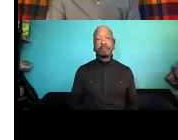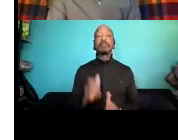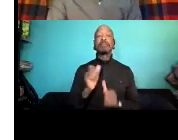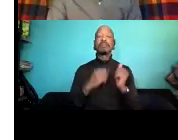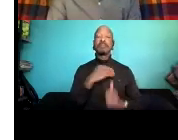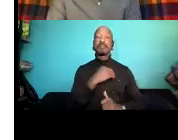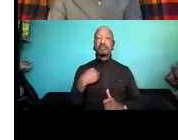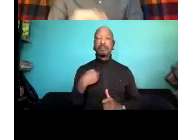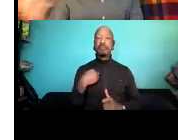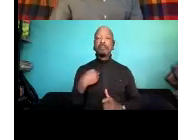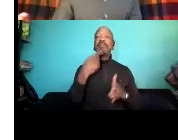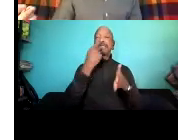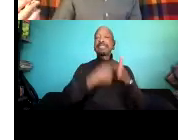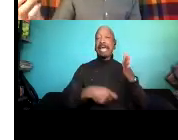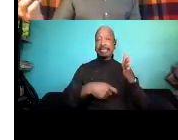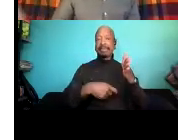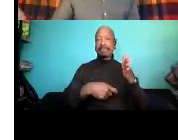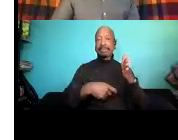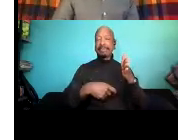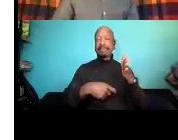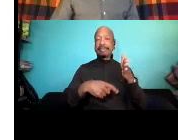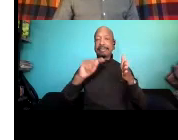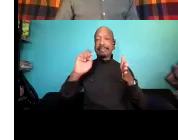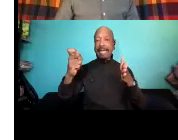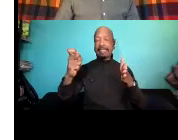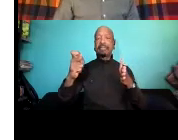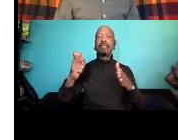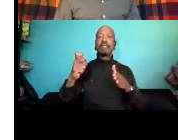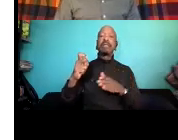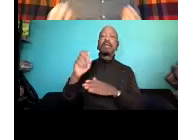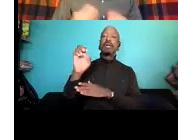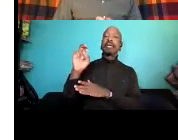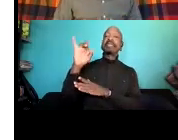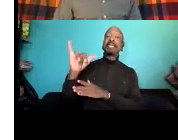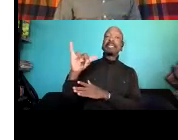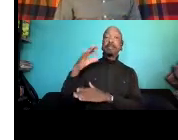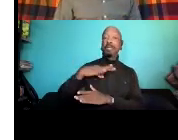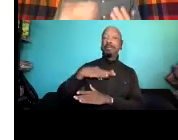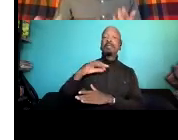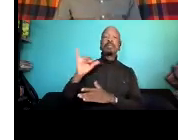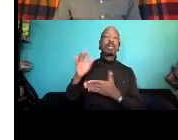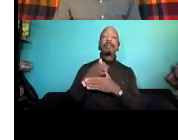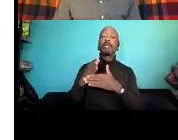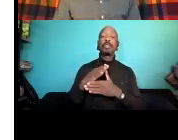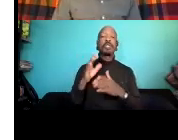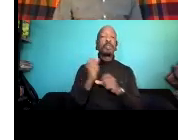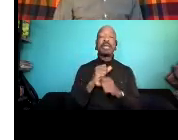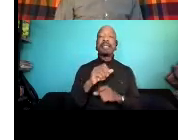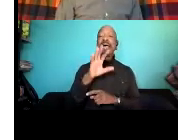is taxed on a share of the entity's profits like a partnership. So you're going to be receiving a K-1 instead of a